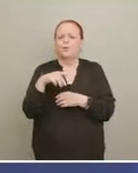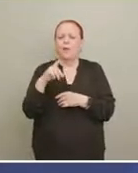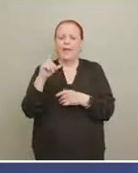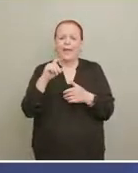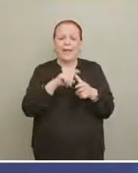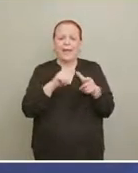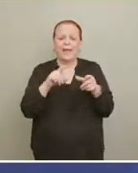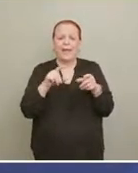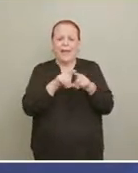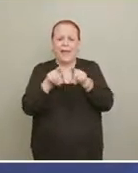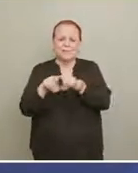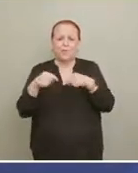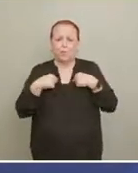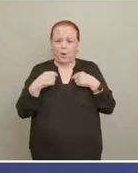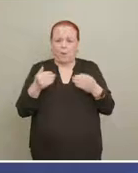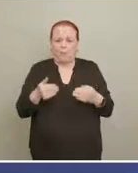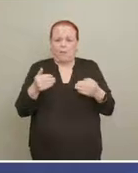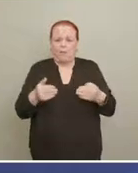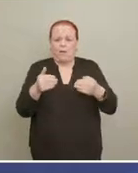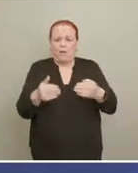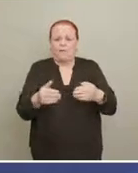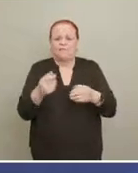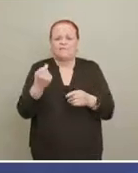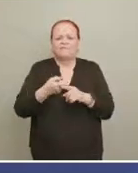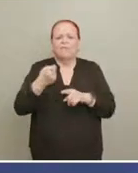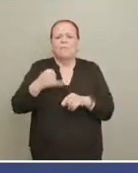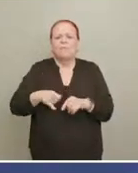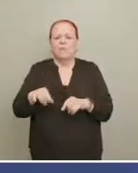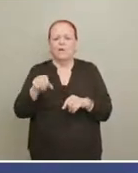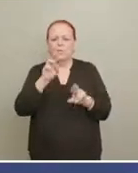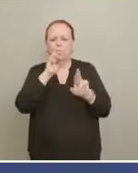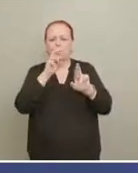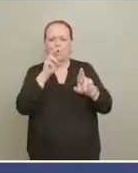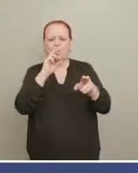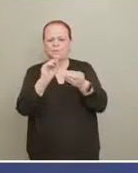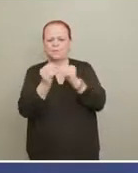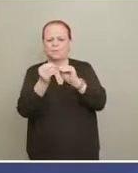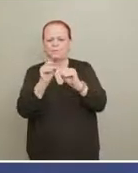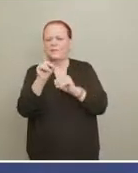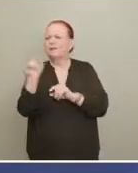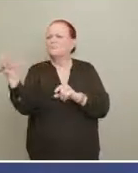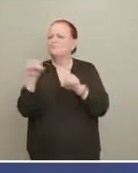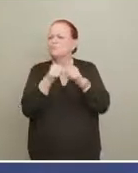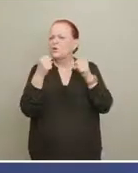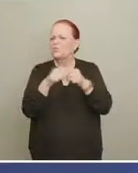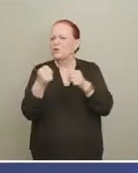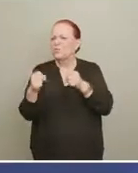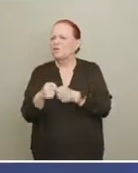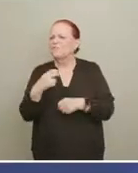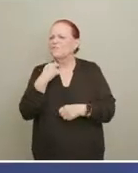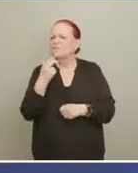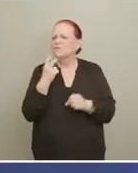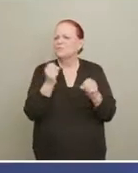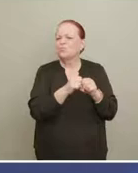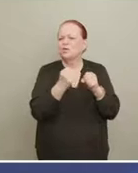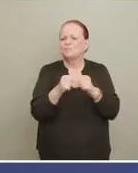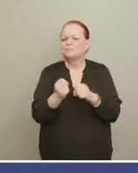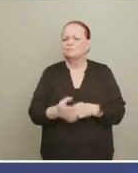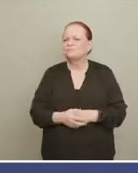from a reporting standpoint, do you see yourself, you know, making adjustments of your sharing